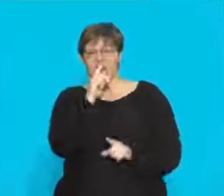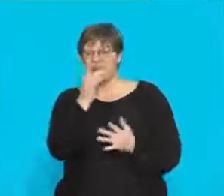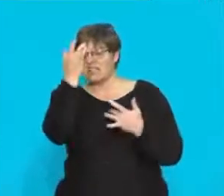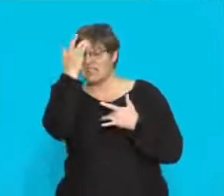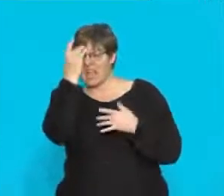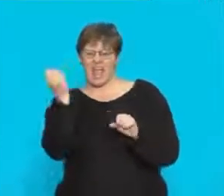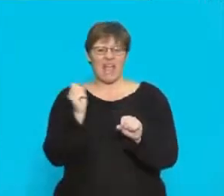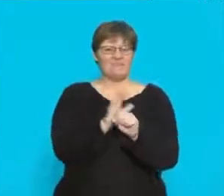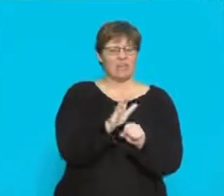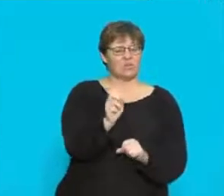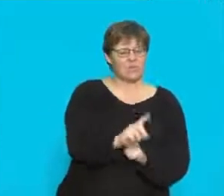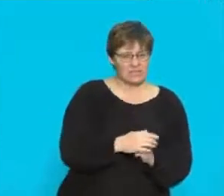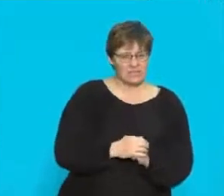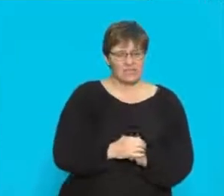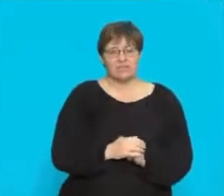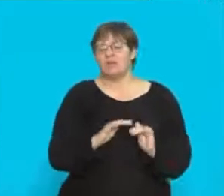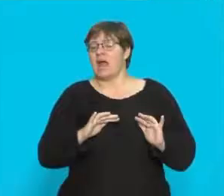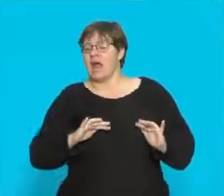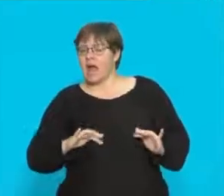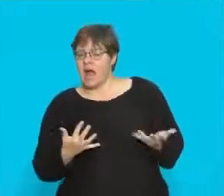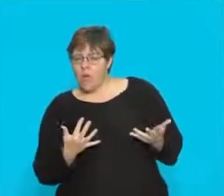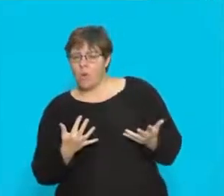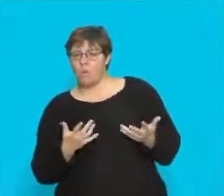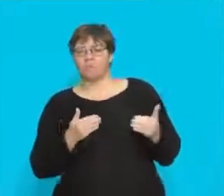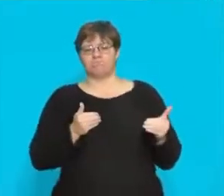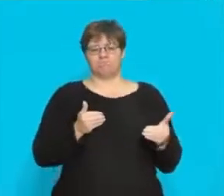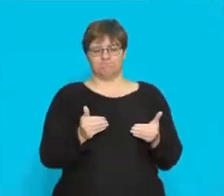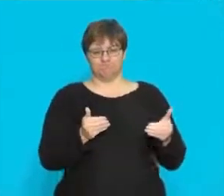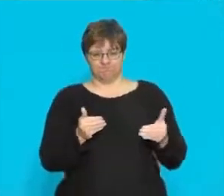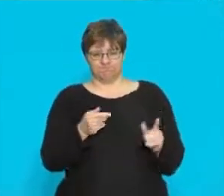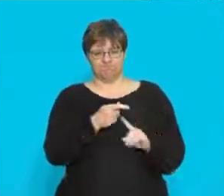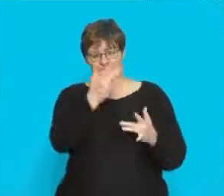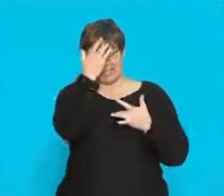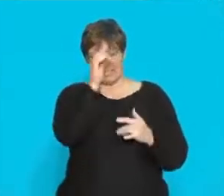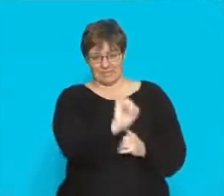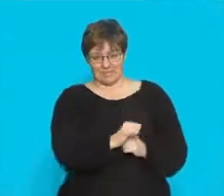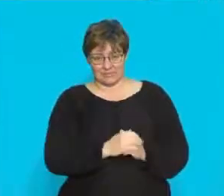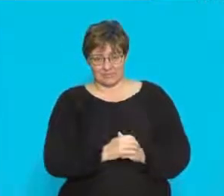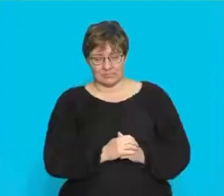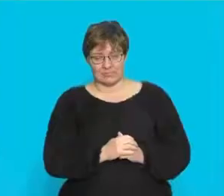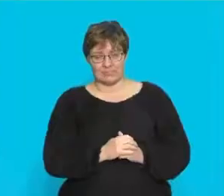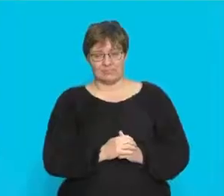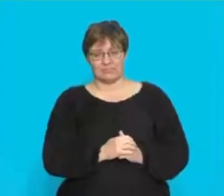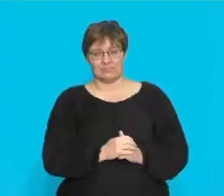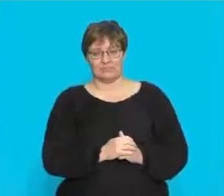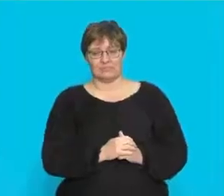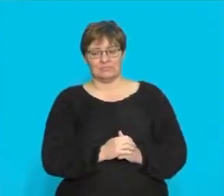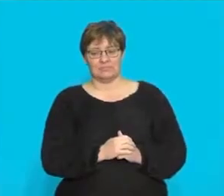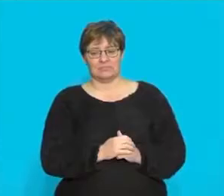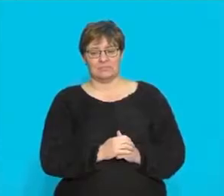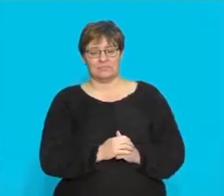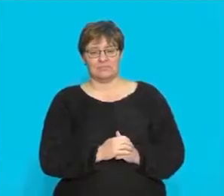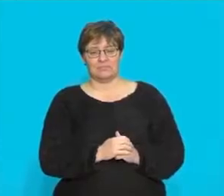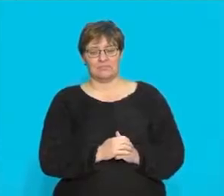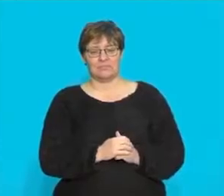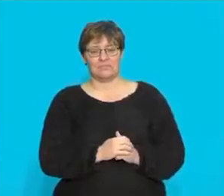at the effect that it has and how we're going to be able to manage that disease.